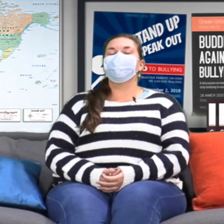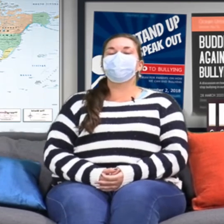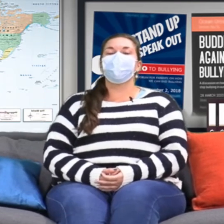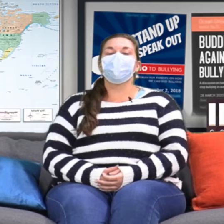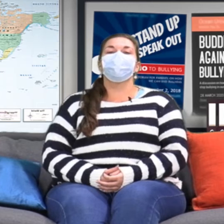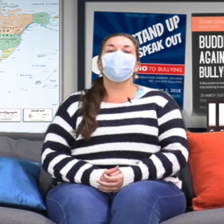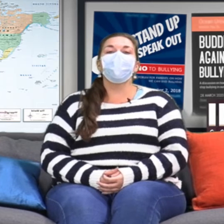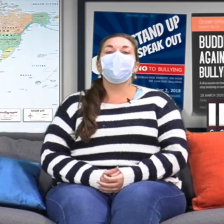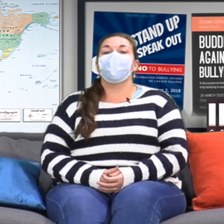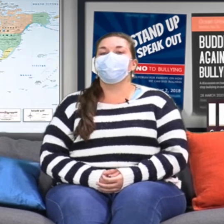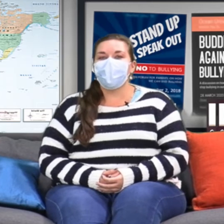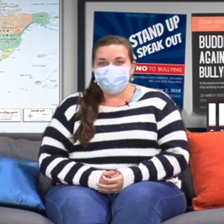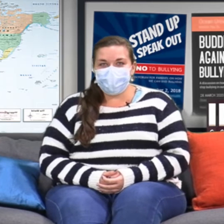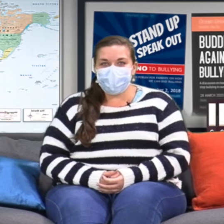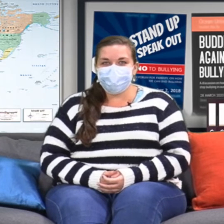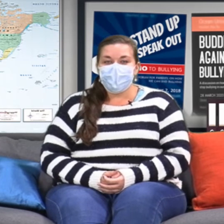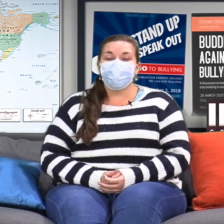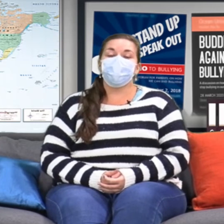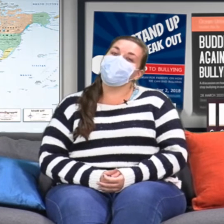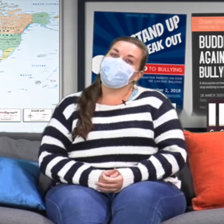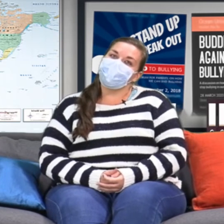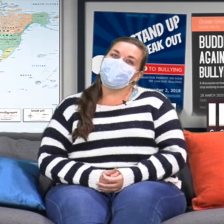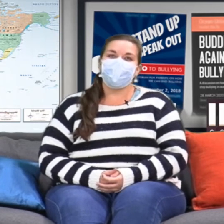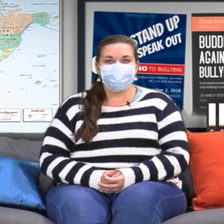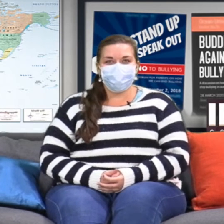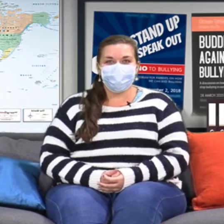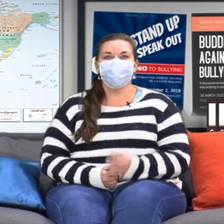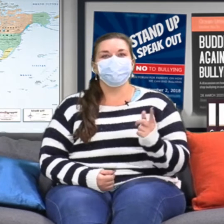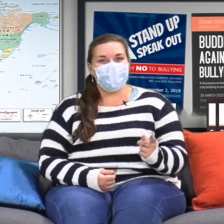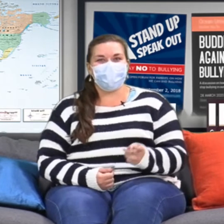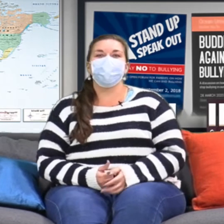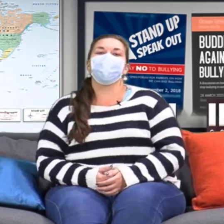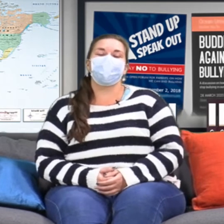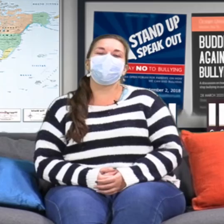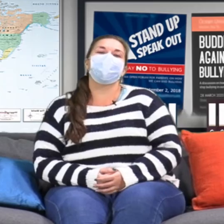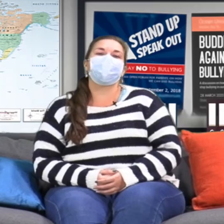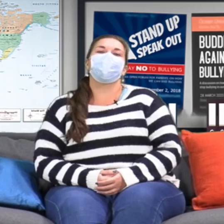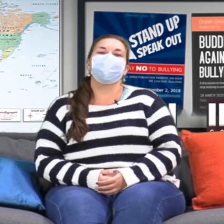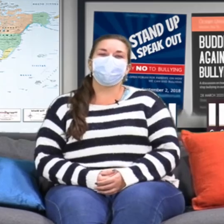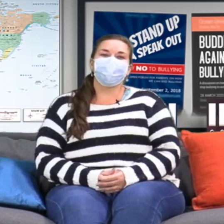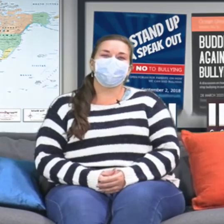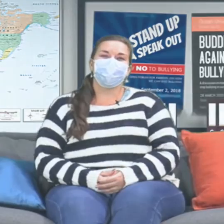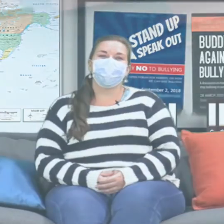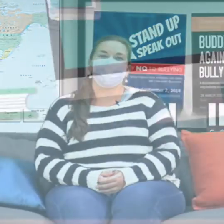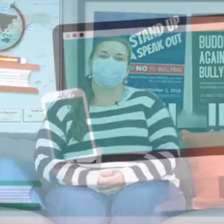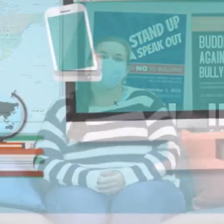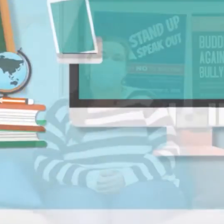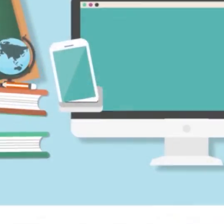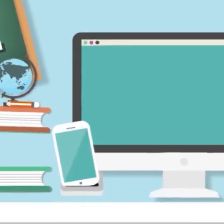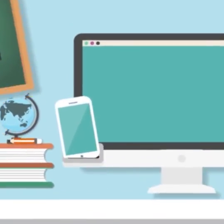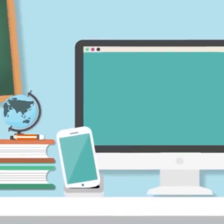now going over to our grade 4 and 5 learners for week 1, lesson 2, math with teacher Diergaard.